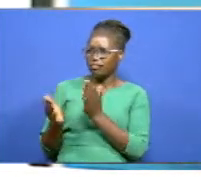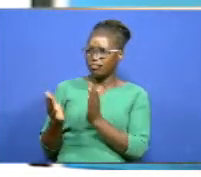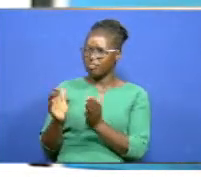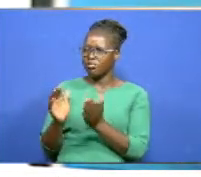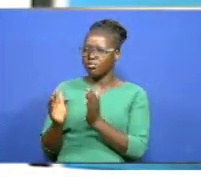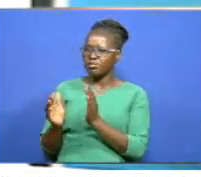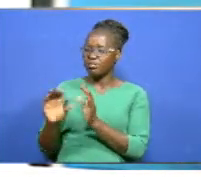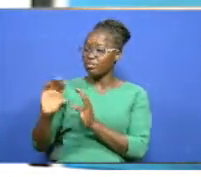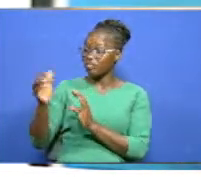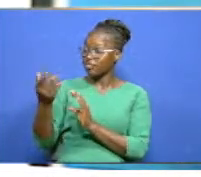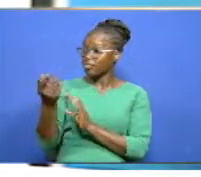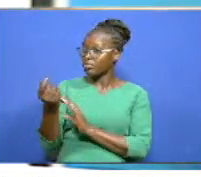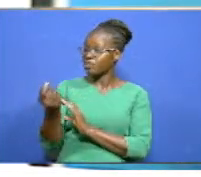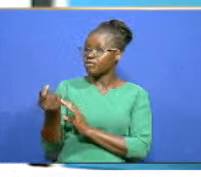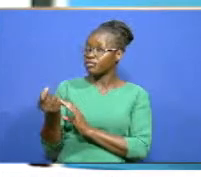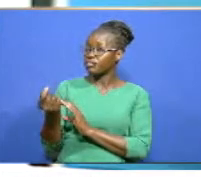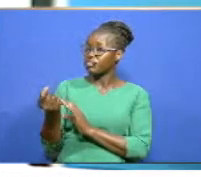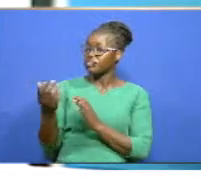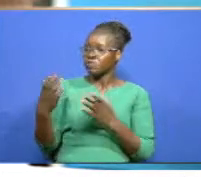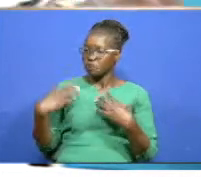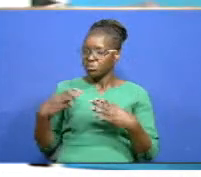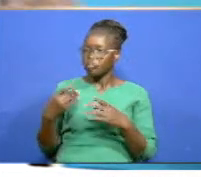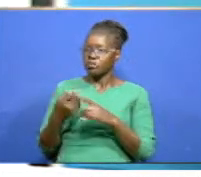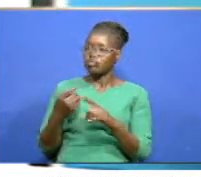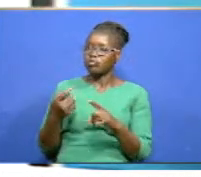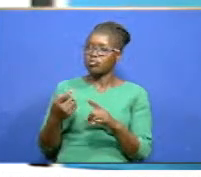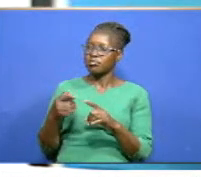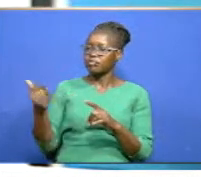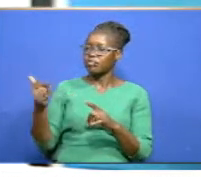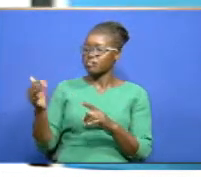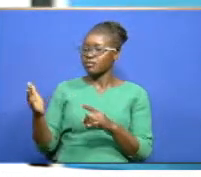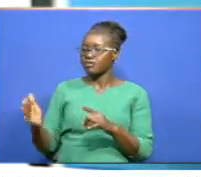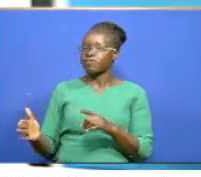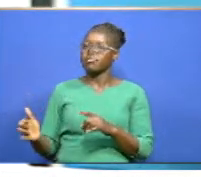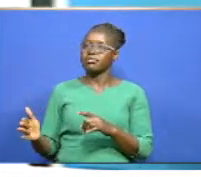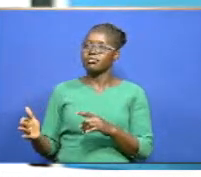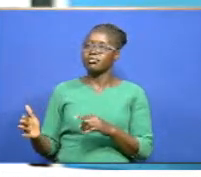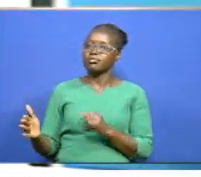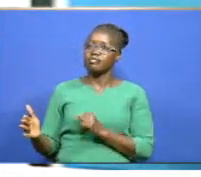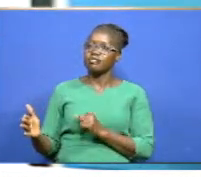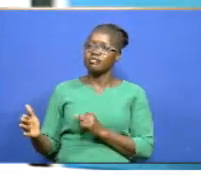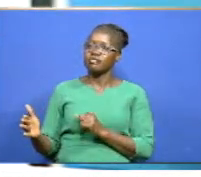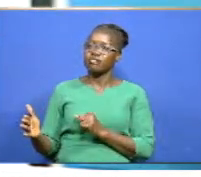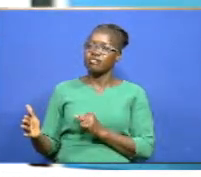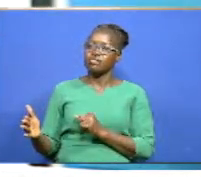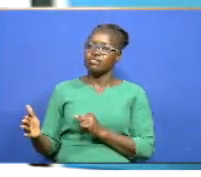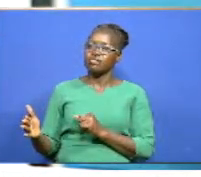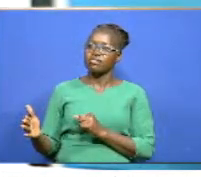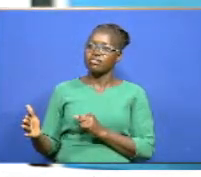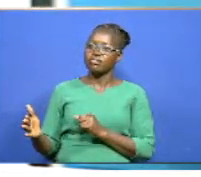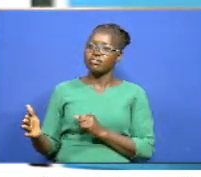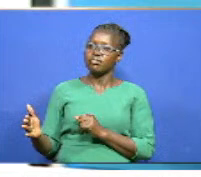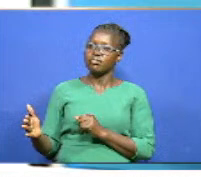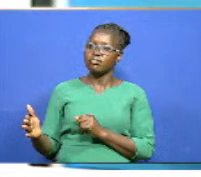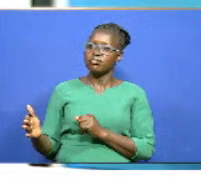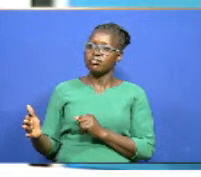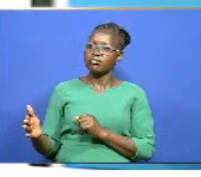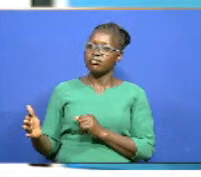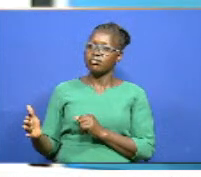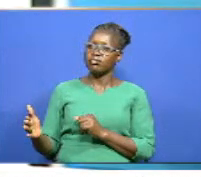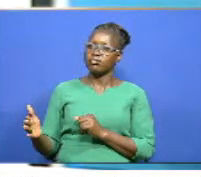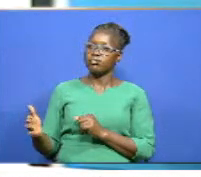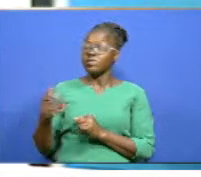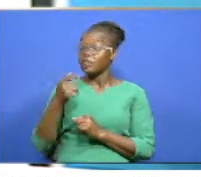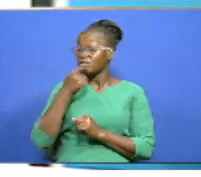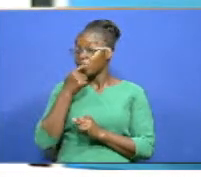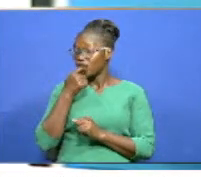nature, because it also has people from the other side draws also some other people from the